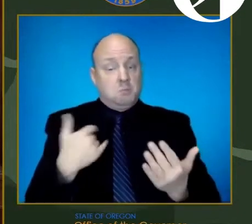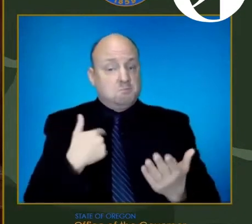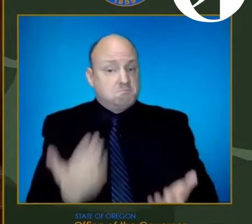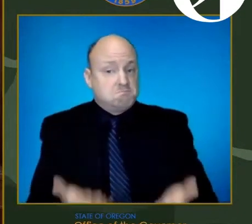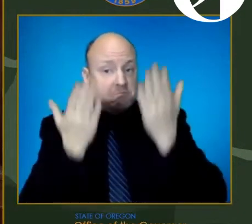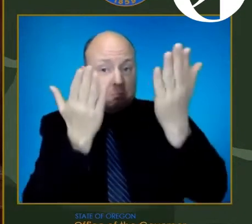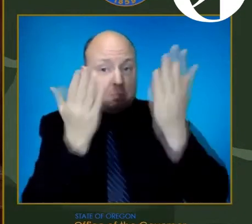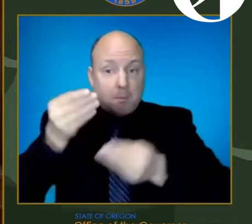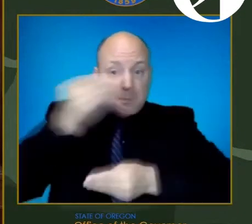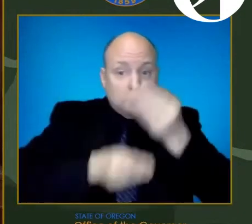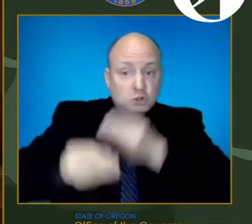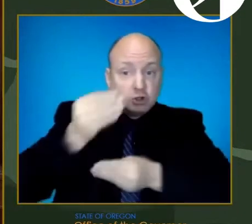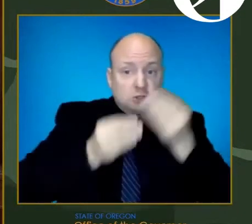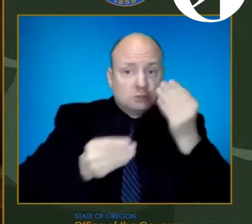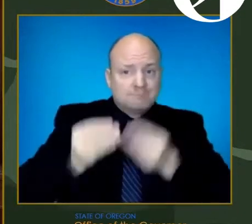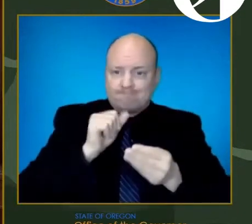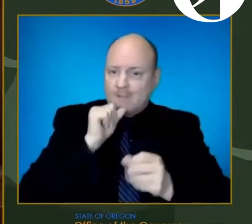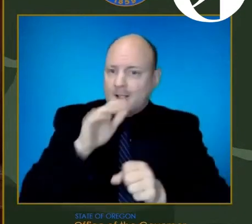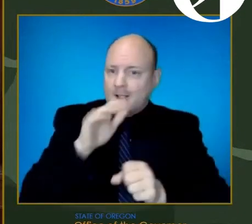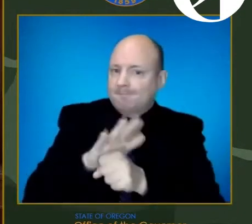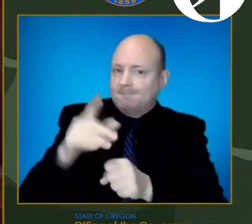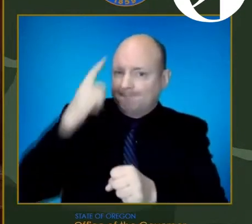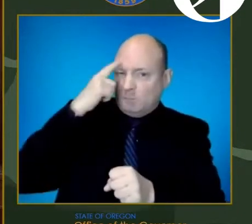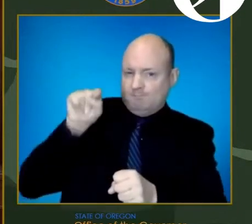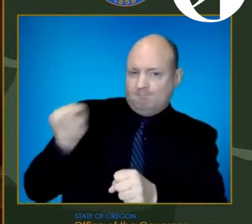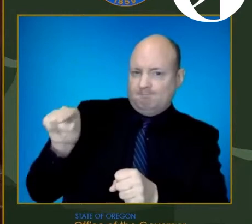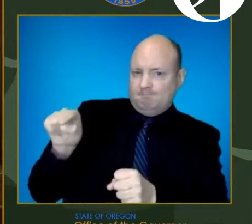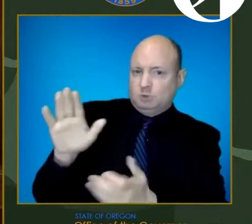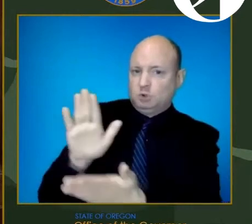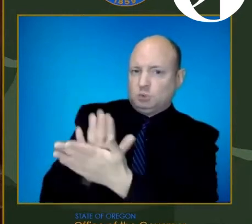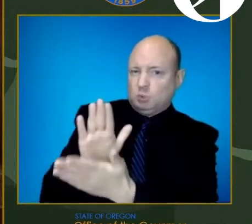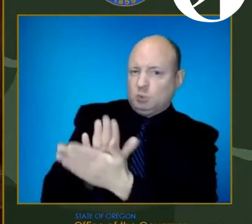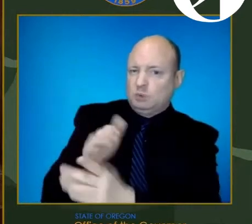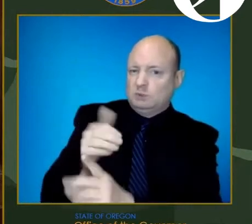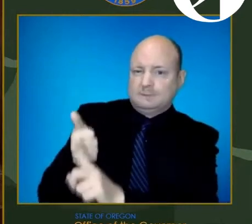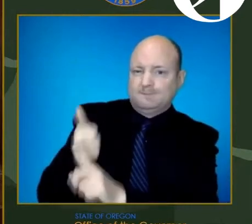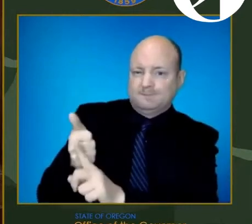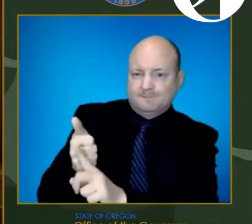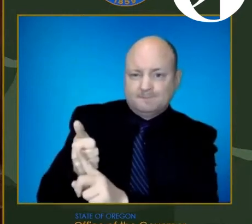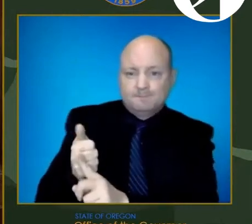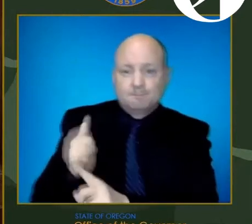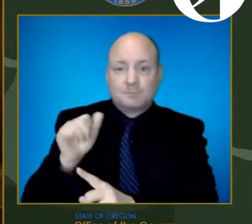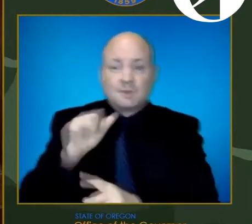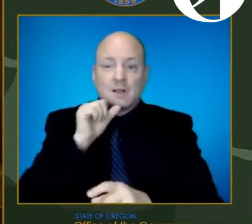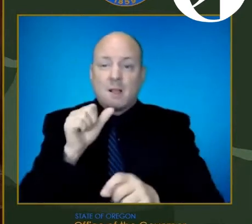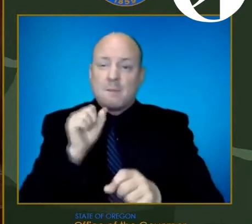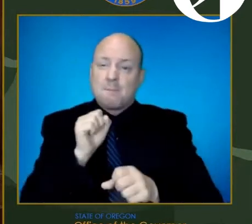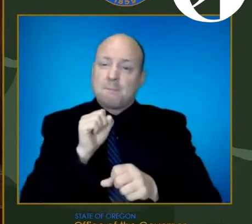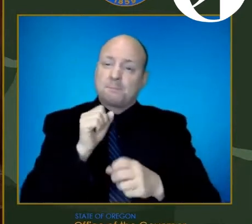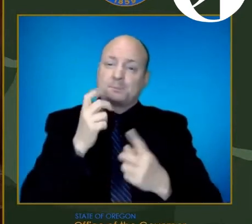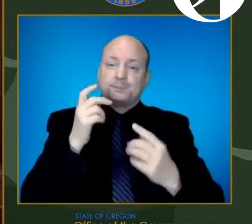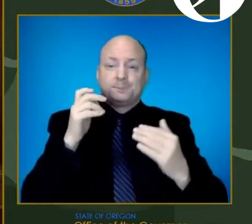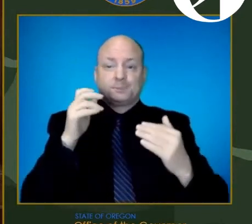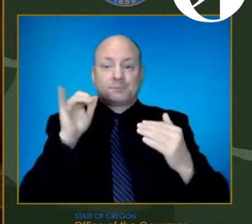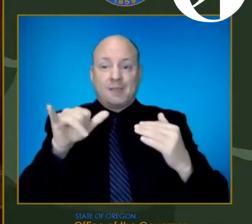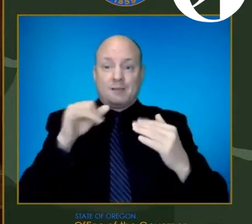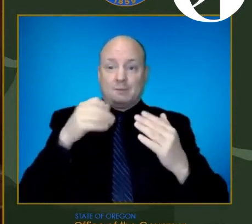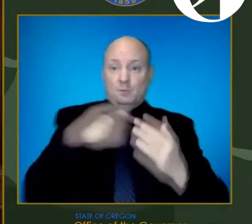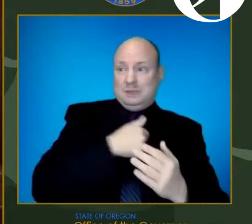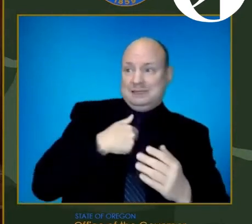our schools. It doesn't make all of the investments in public health we need. It's a budget built